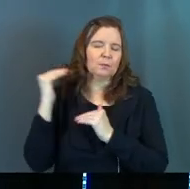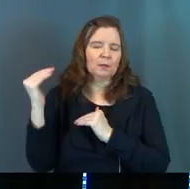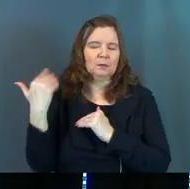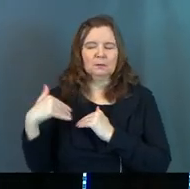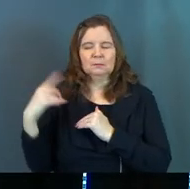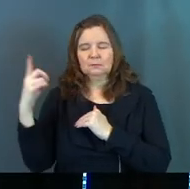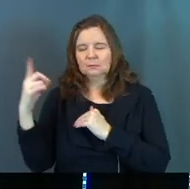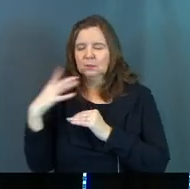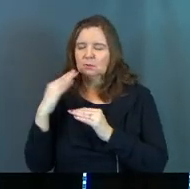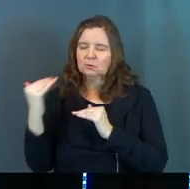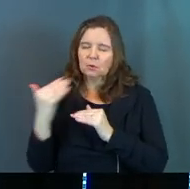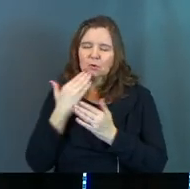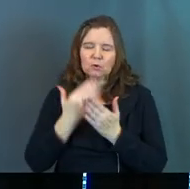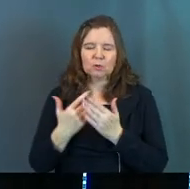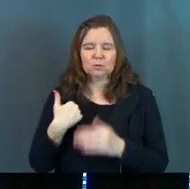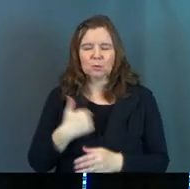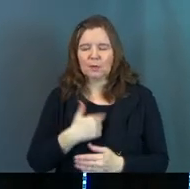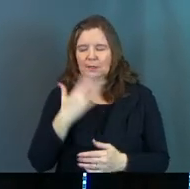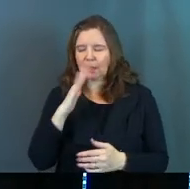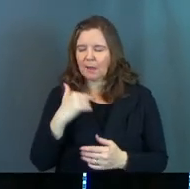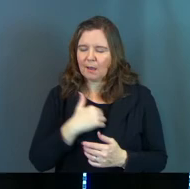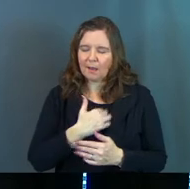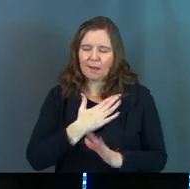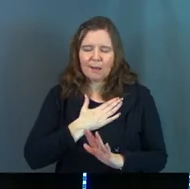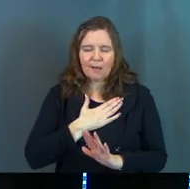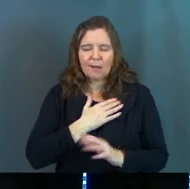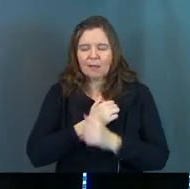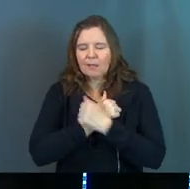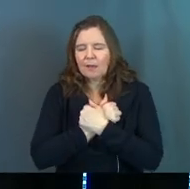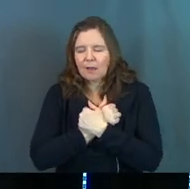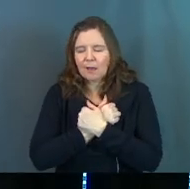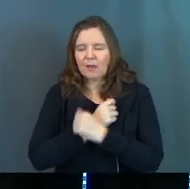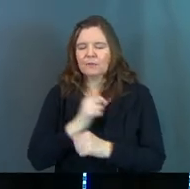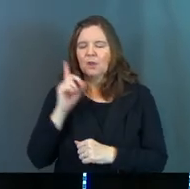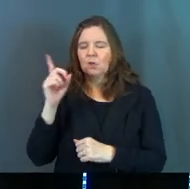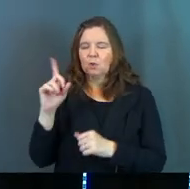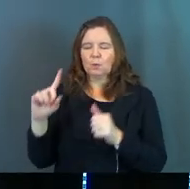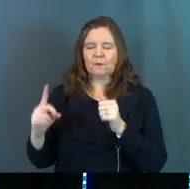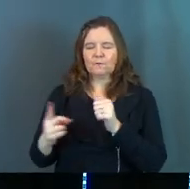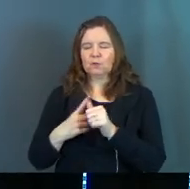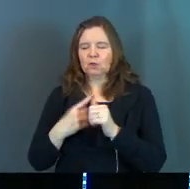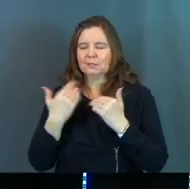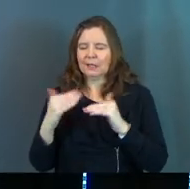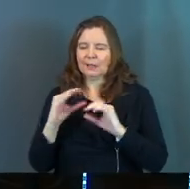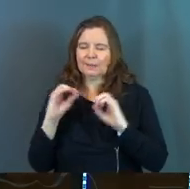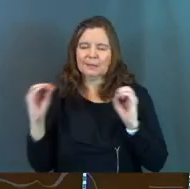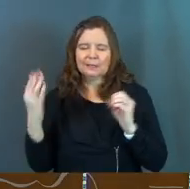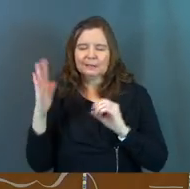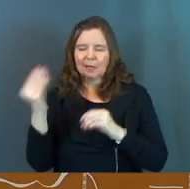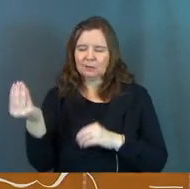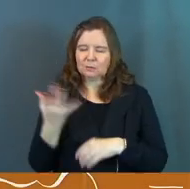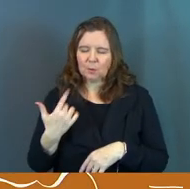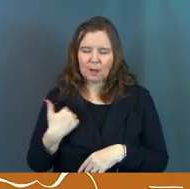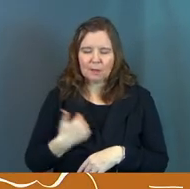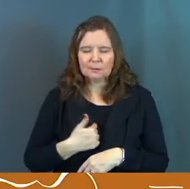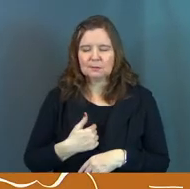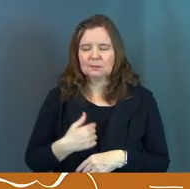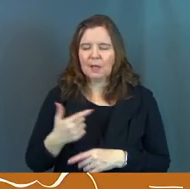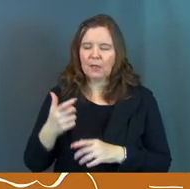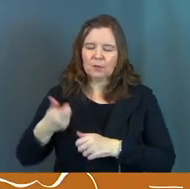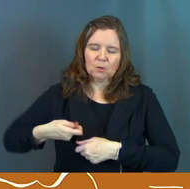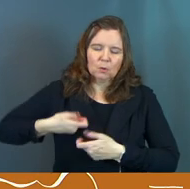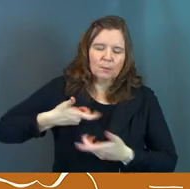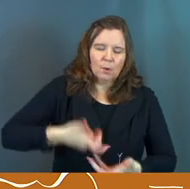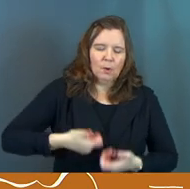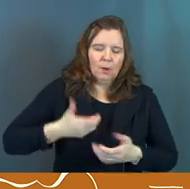much. You're so good to us, God. I love that you were first the limitless God to us. And that you've